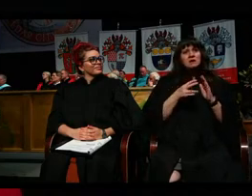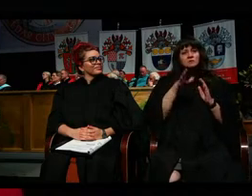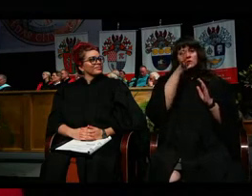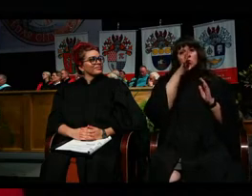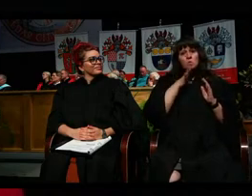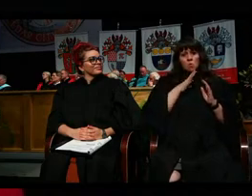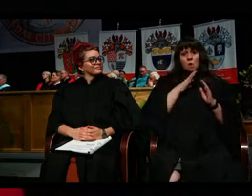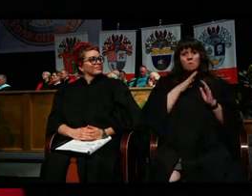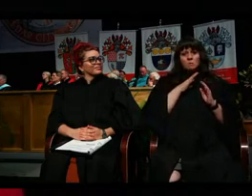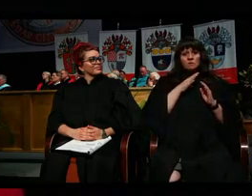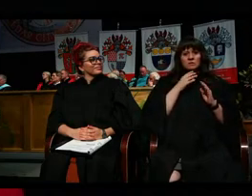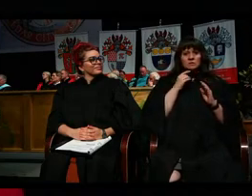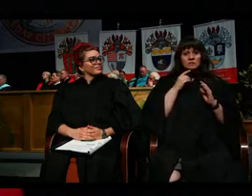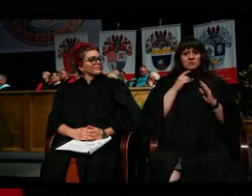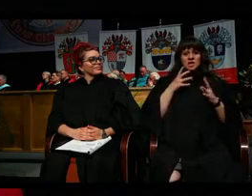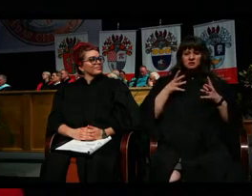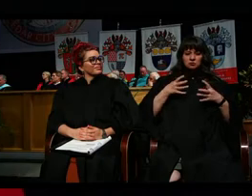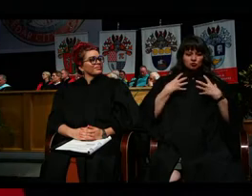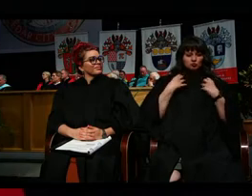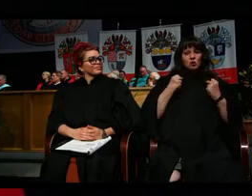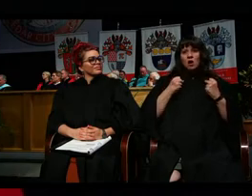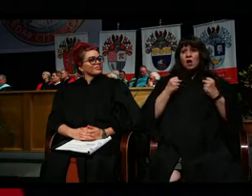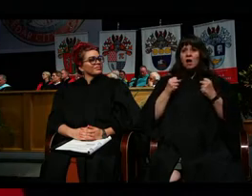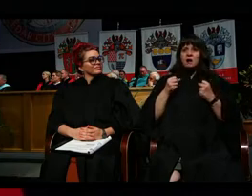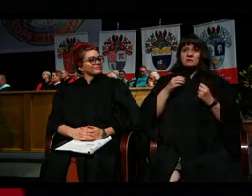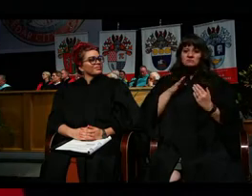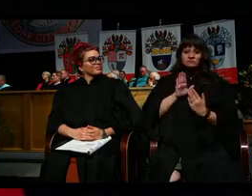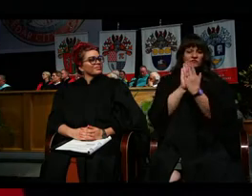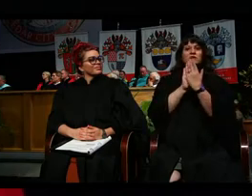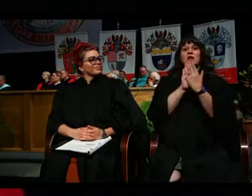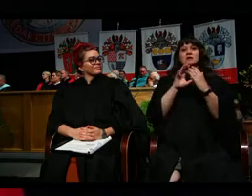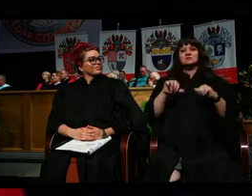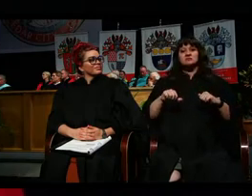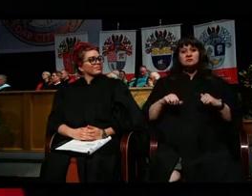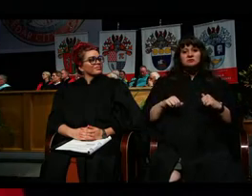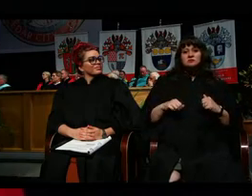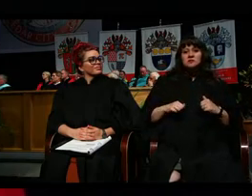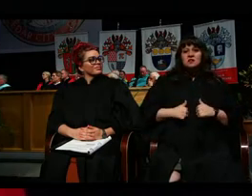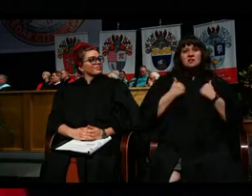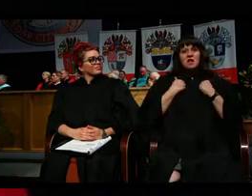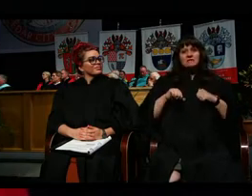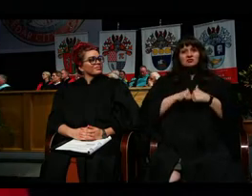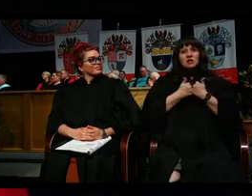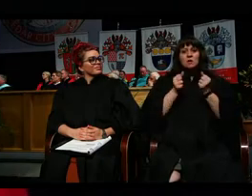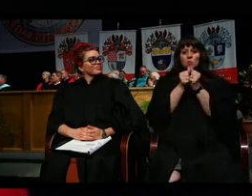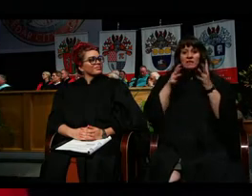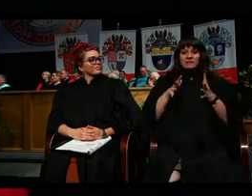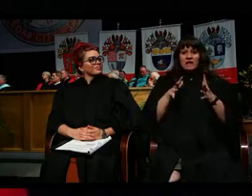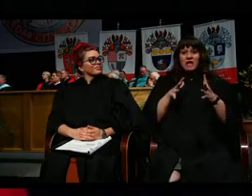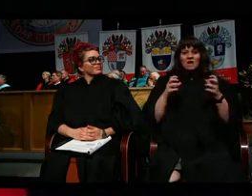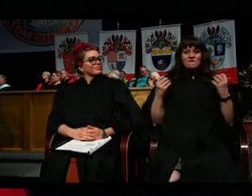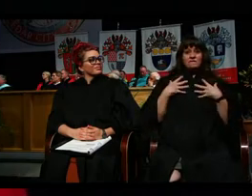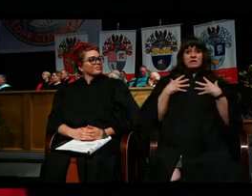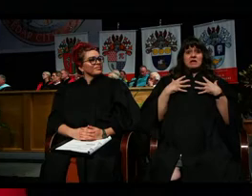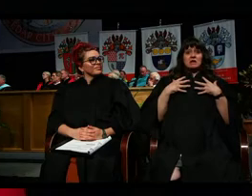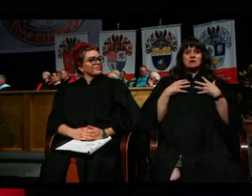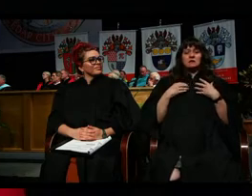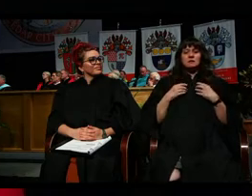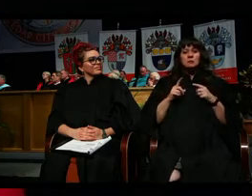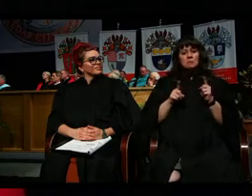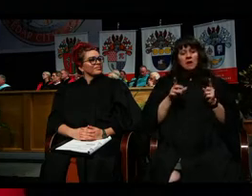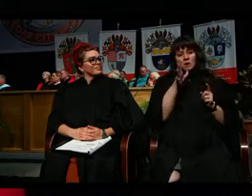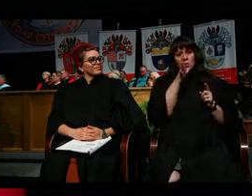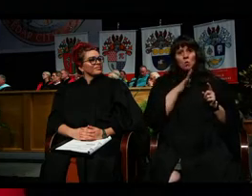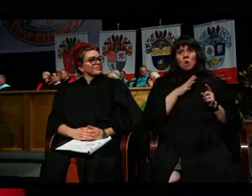of life's challenges and what-ifs without fear or flinching, but that of a woman who was